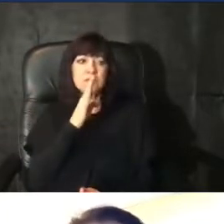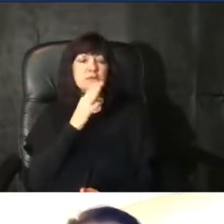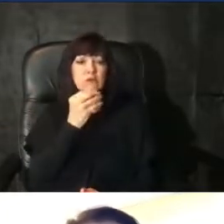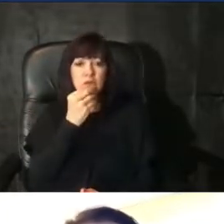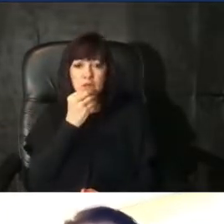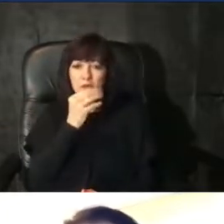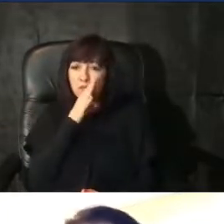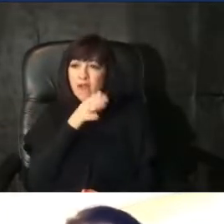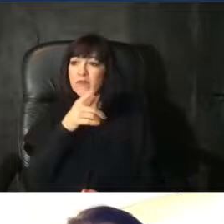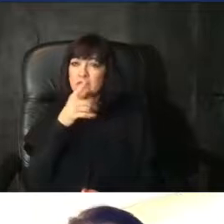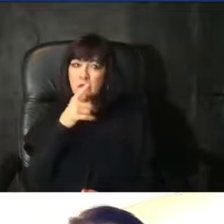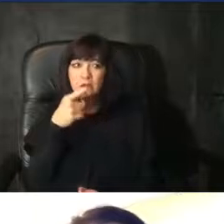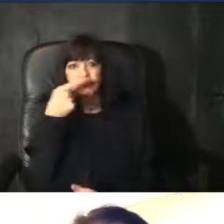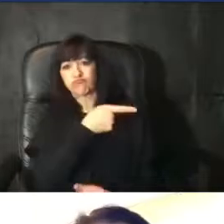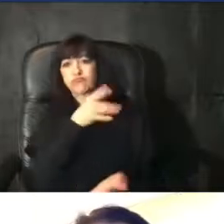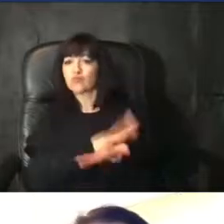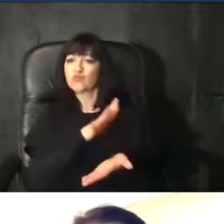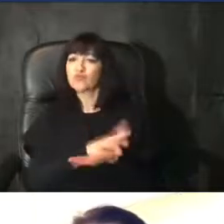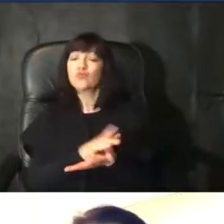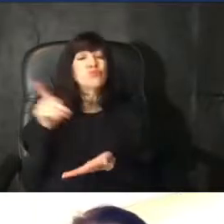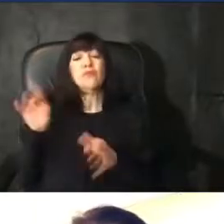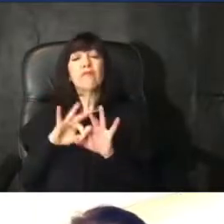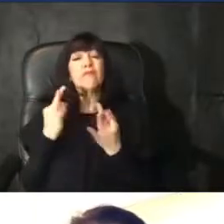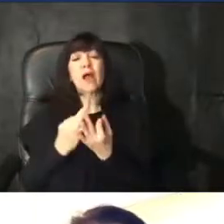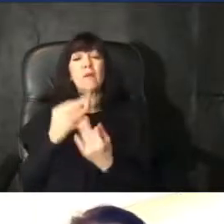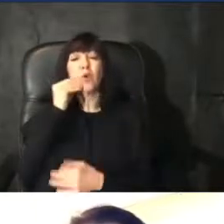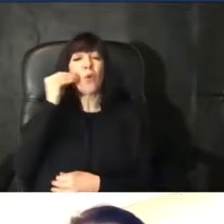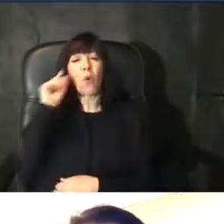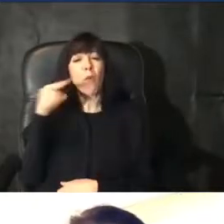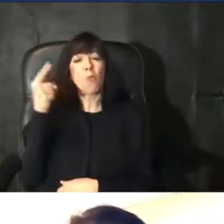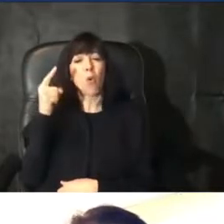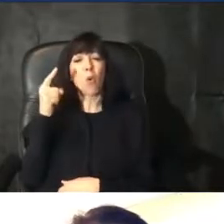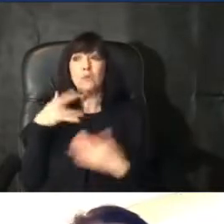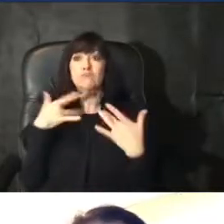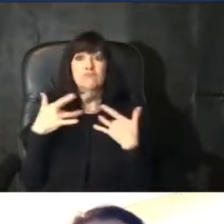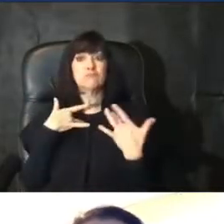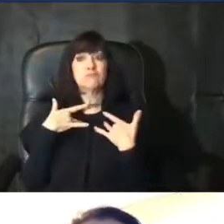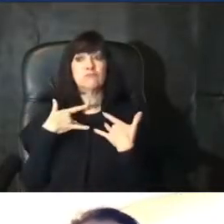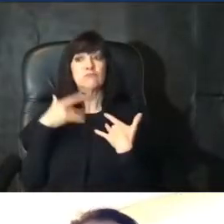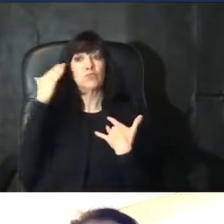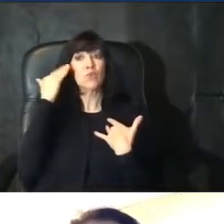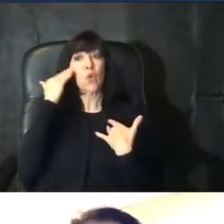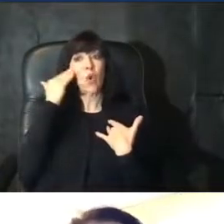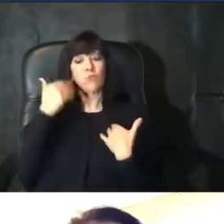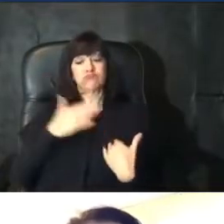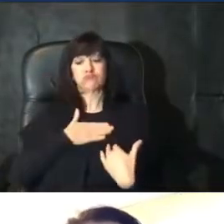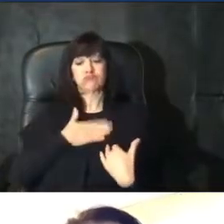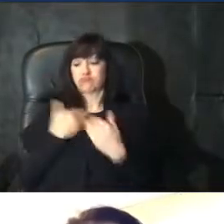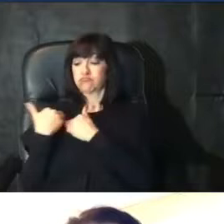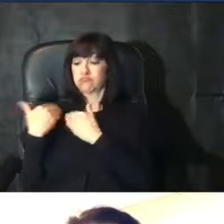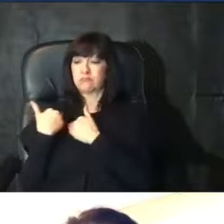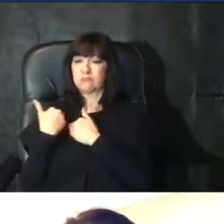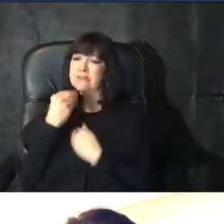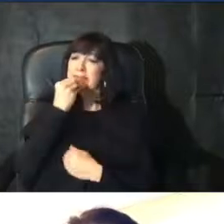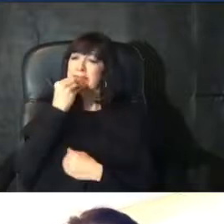on, here's where you can get free breakfast or free lunch. Here's how to go about getting them. We're connecting